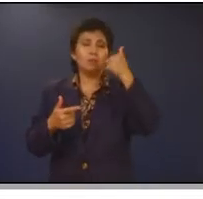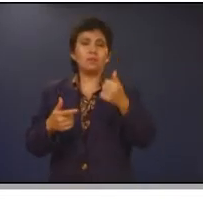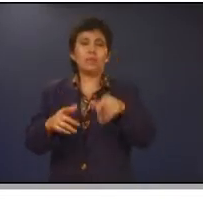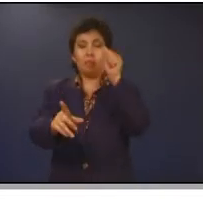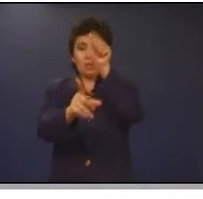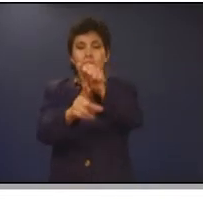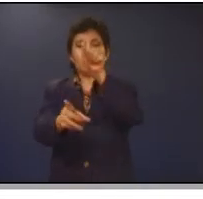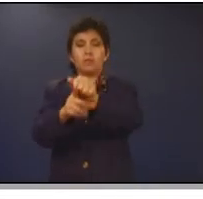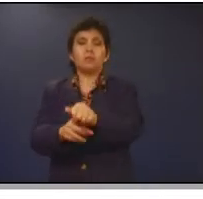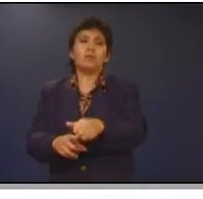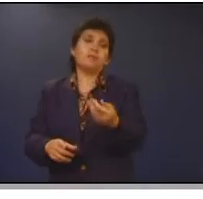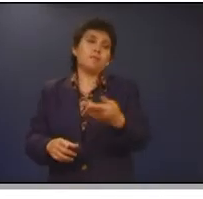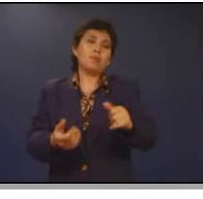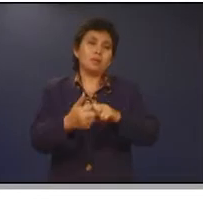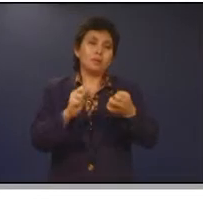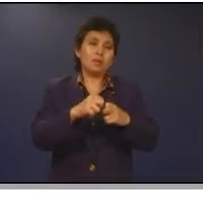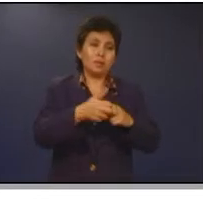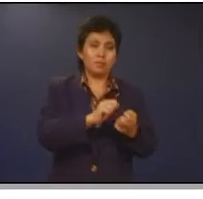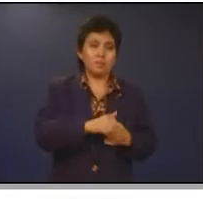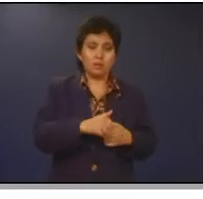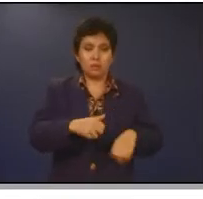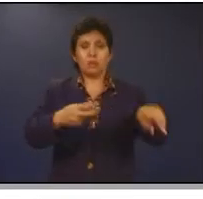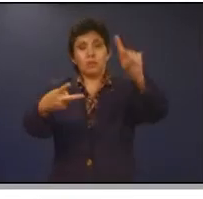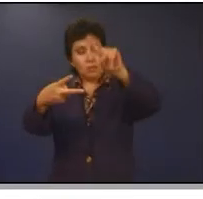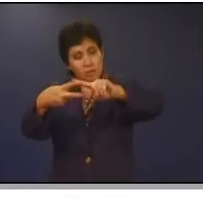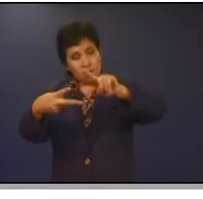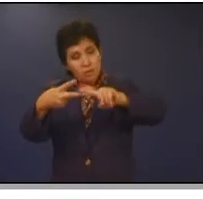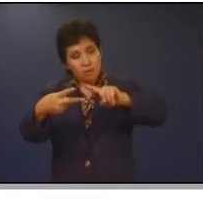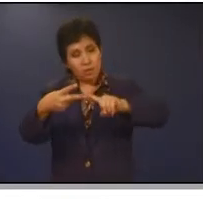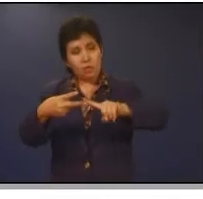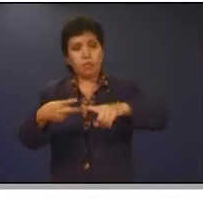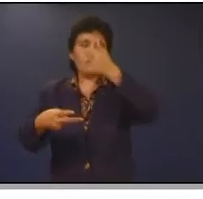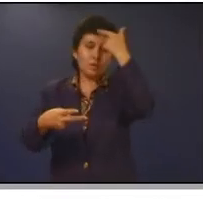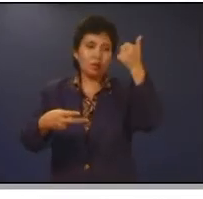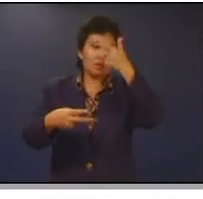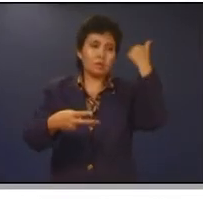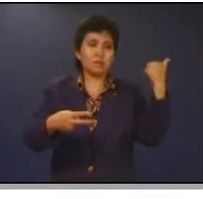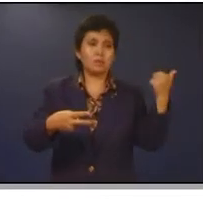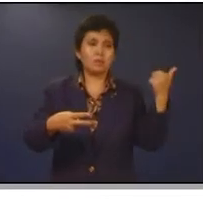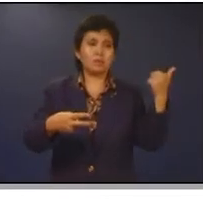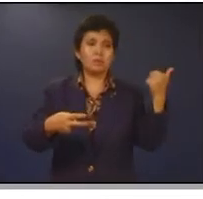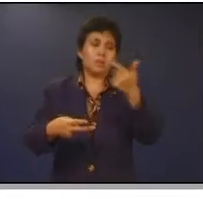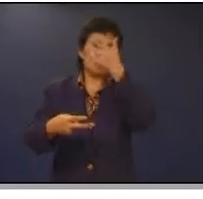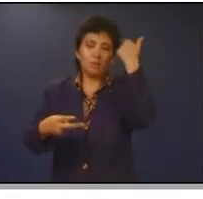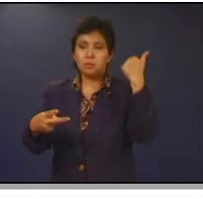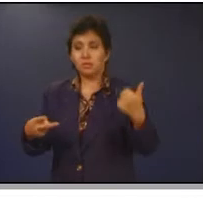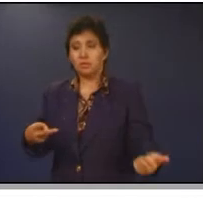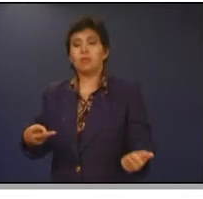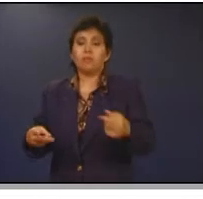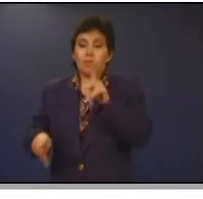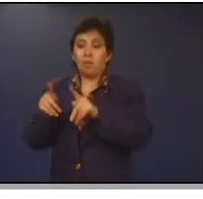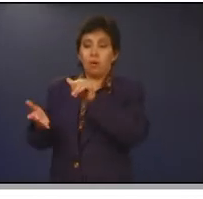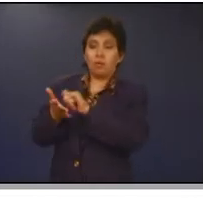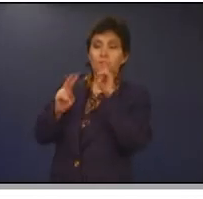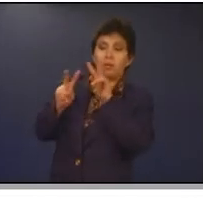look into that. Next one is the actor-observer effect. Actor in terms we are the person is the